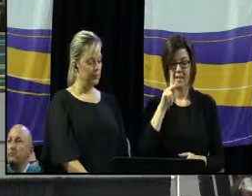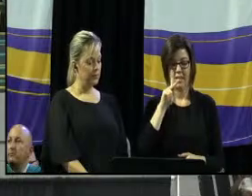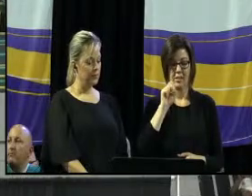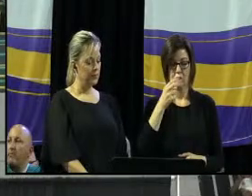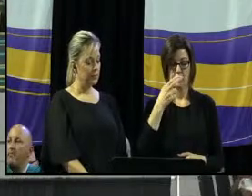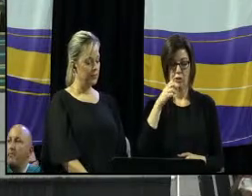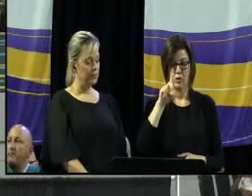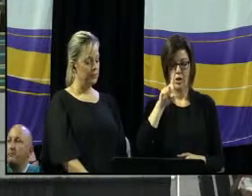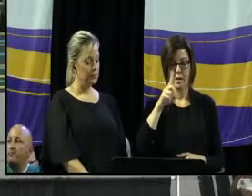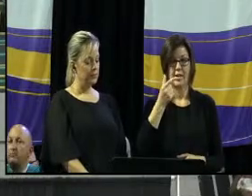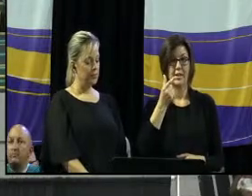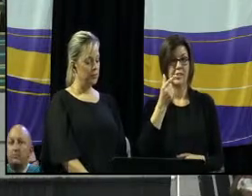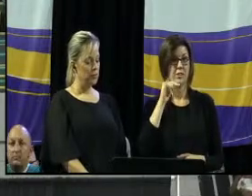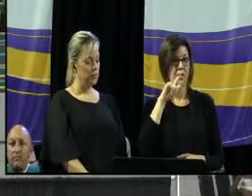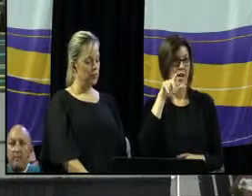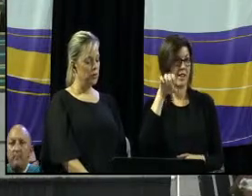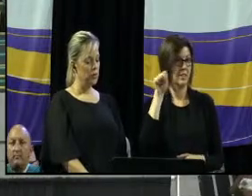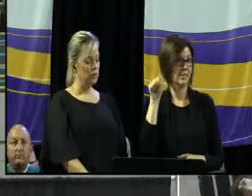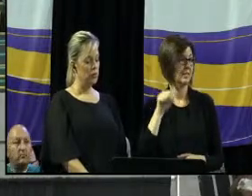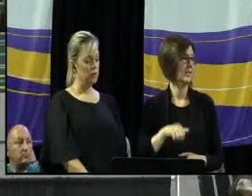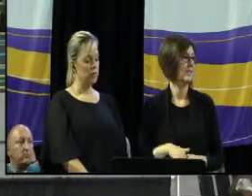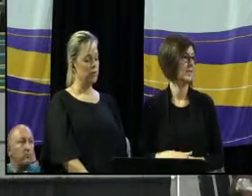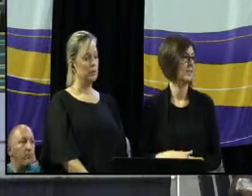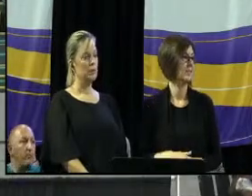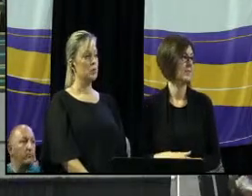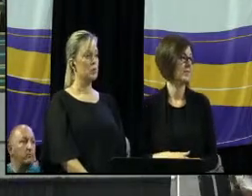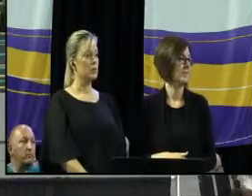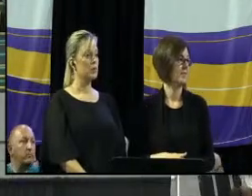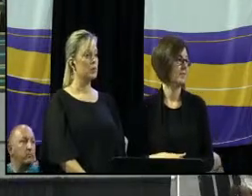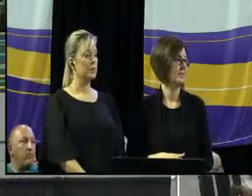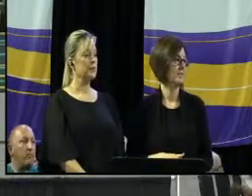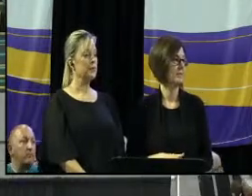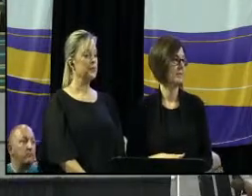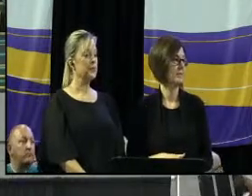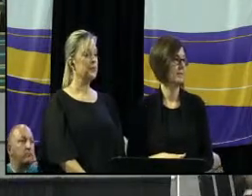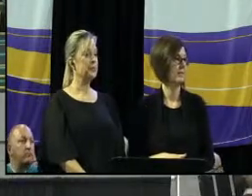Kashad Japri Malachi Giles.